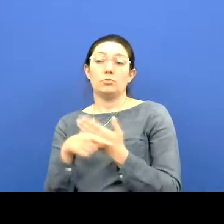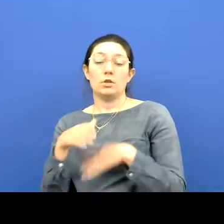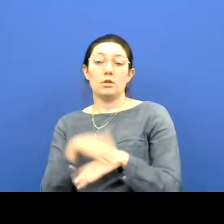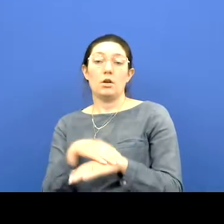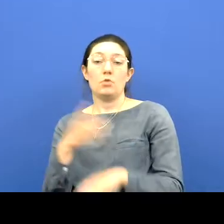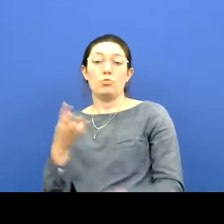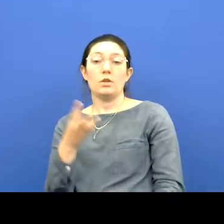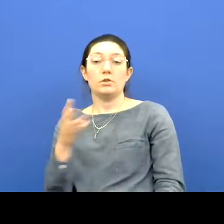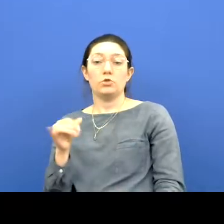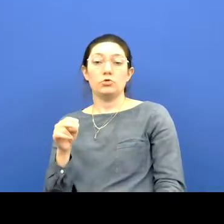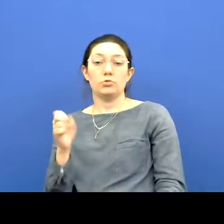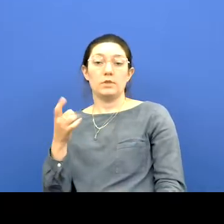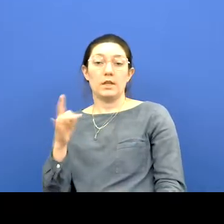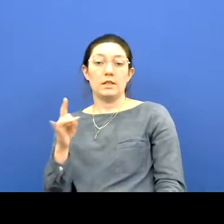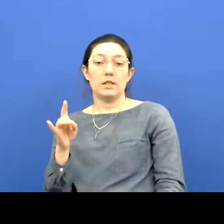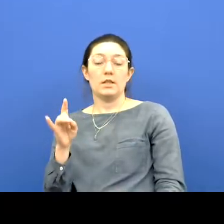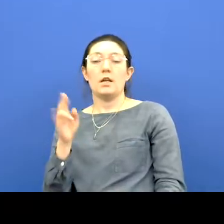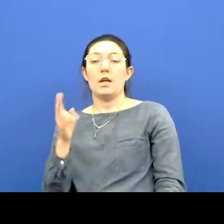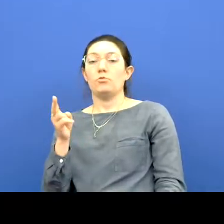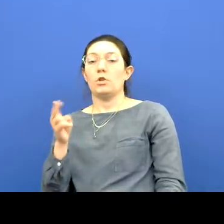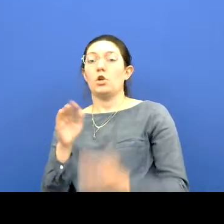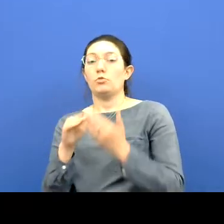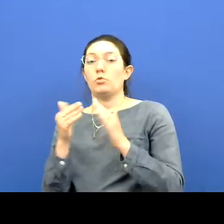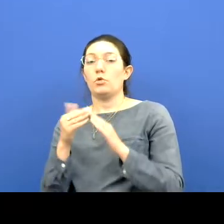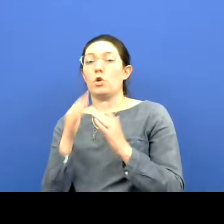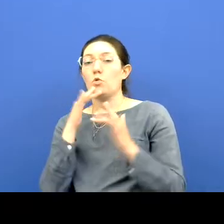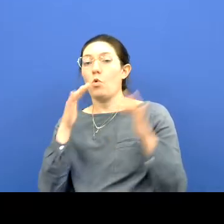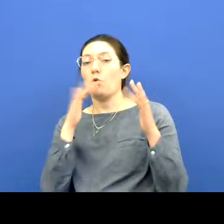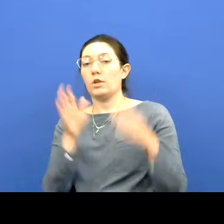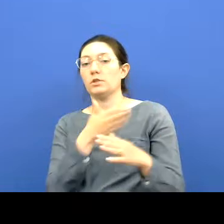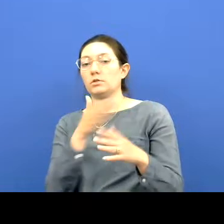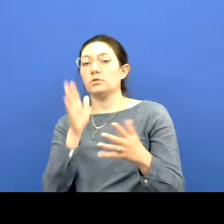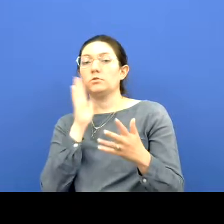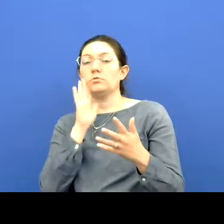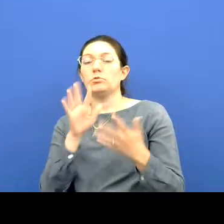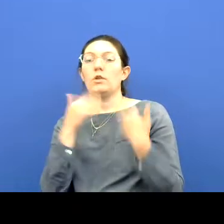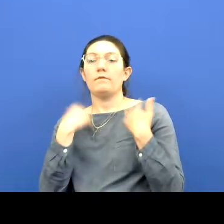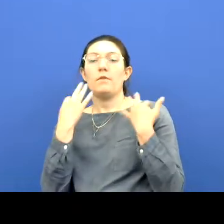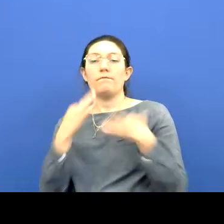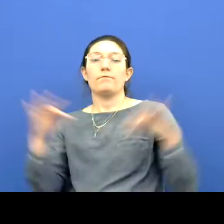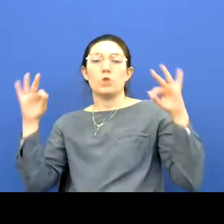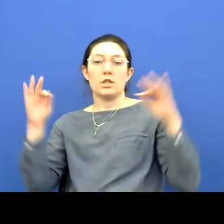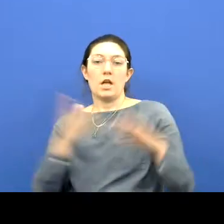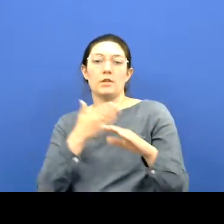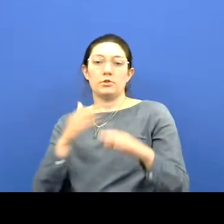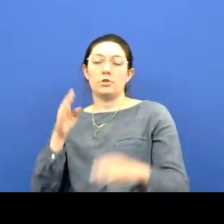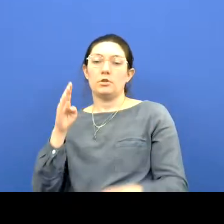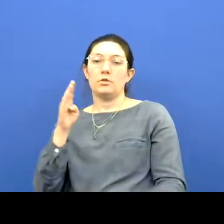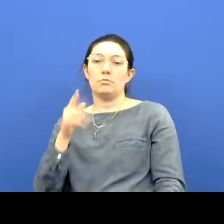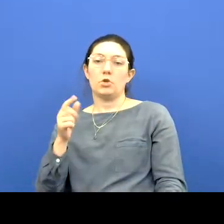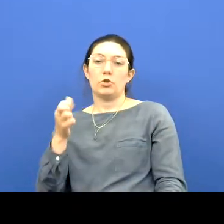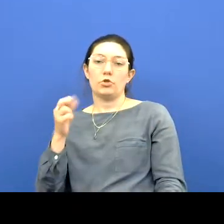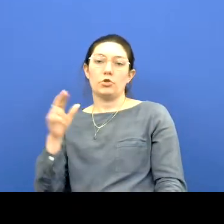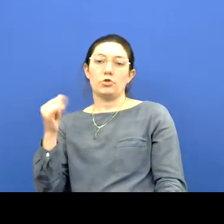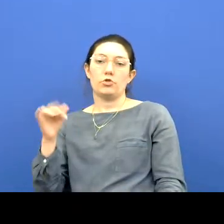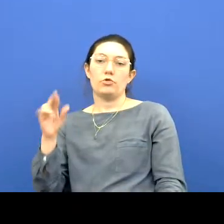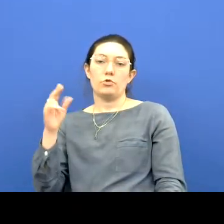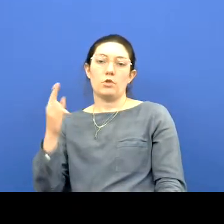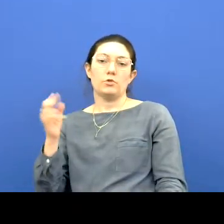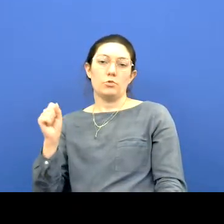June 18th, the Henrietta Community Chorus is holding a free Pops concert at Berger Junior High School at 7